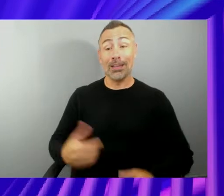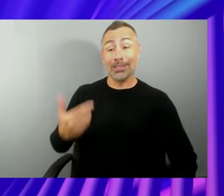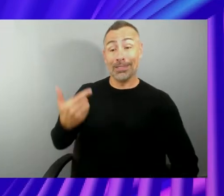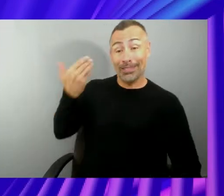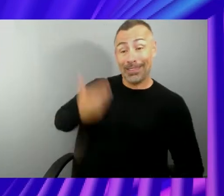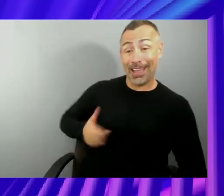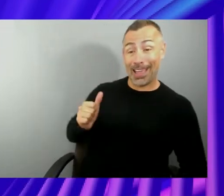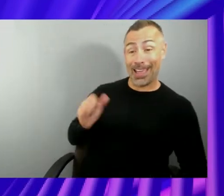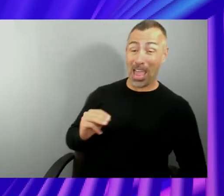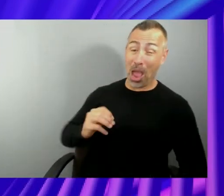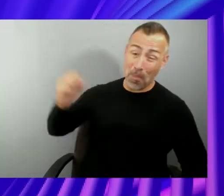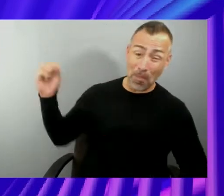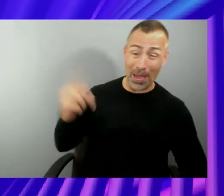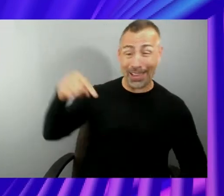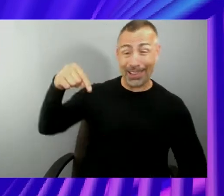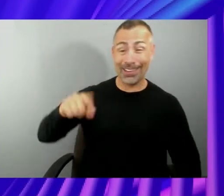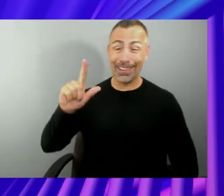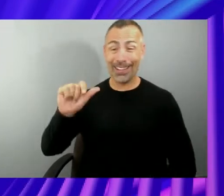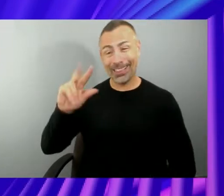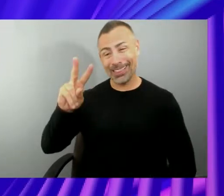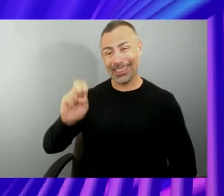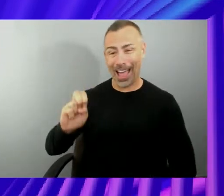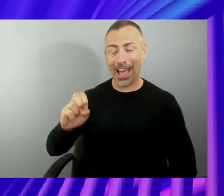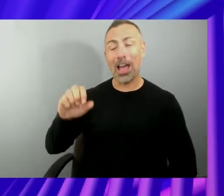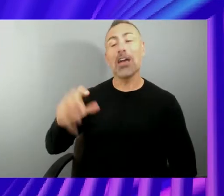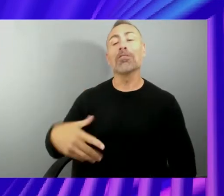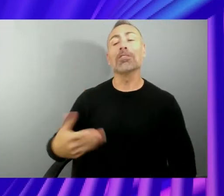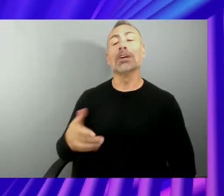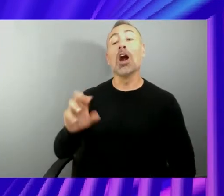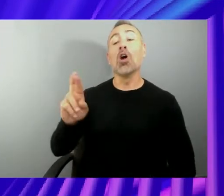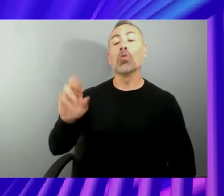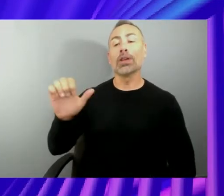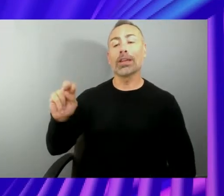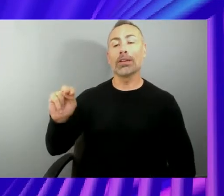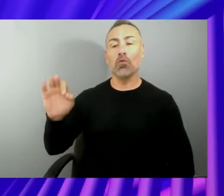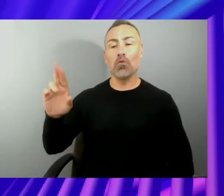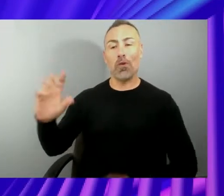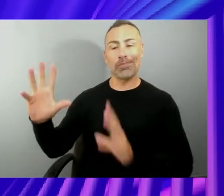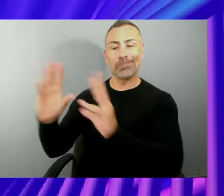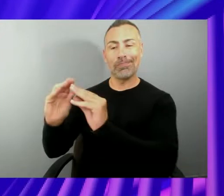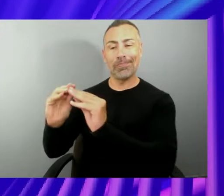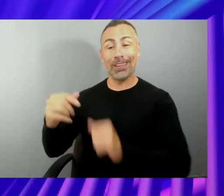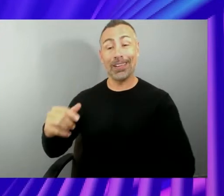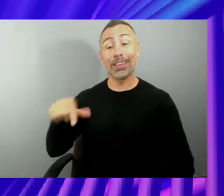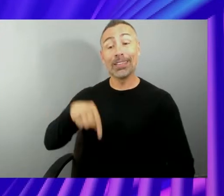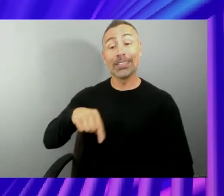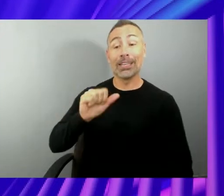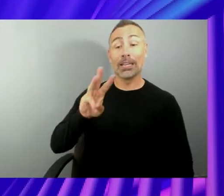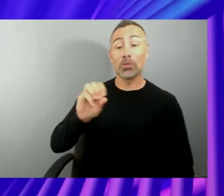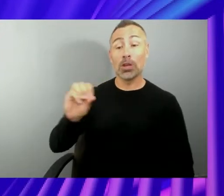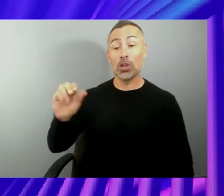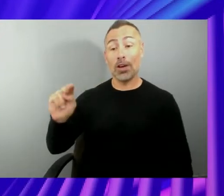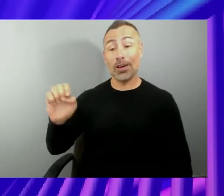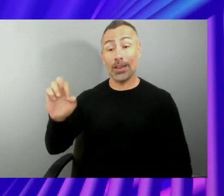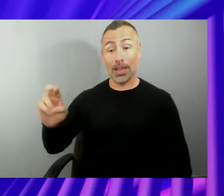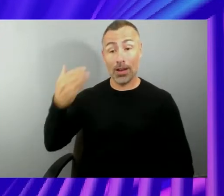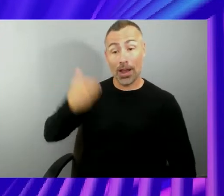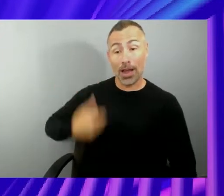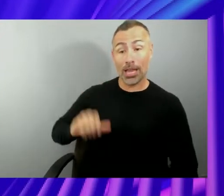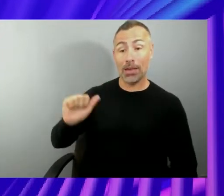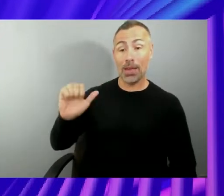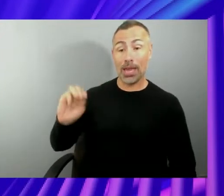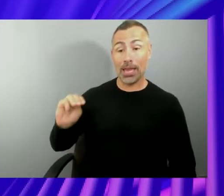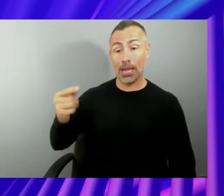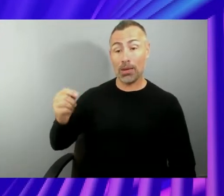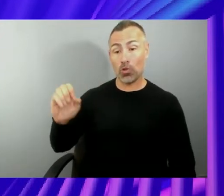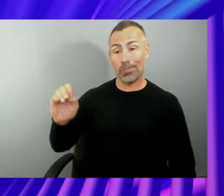Ian Forrest. This is AWS On Air, if you're just tuning in. I'm A.M. Grabelny. I'm one of your AWS On Air hosts, and I'm a solution